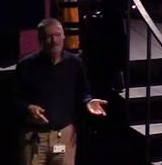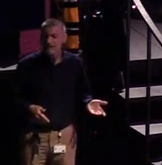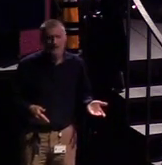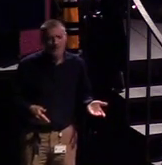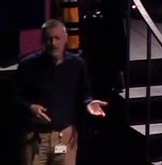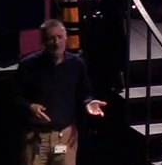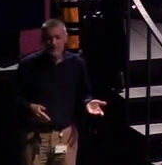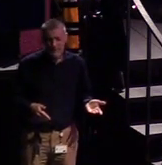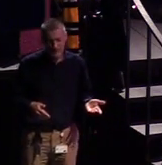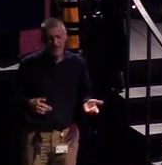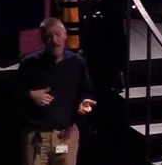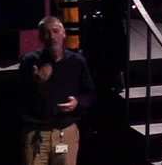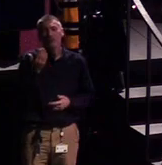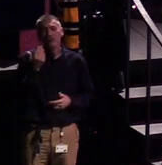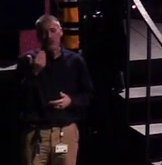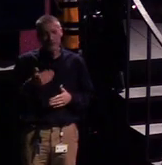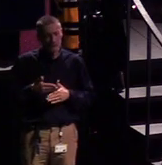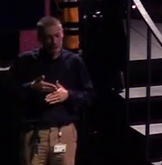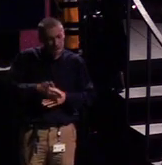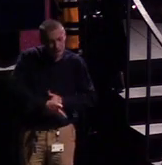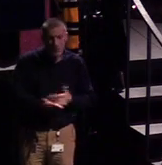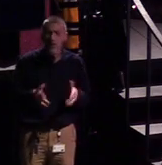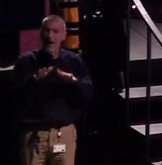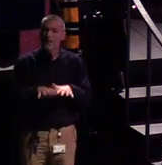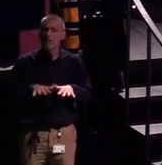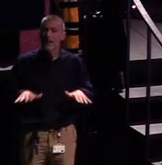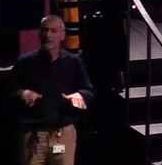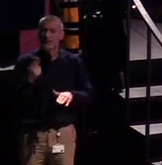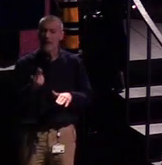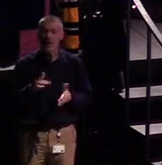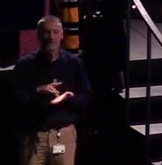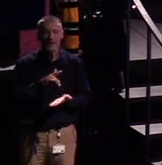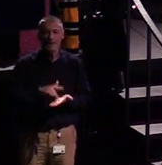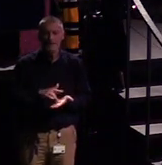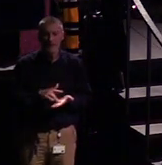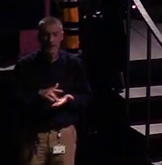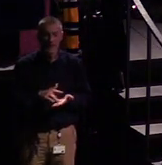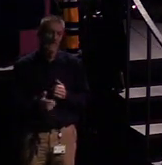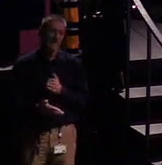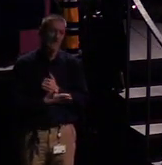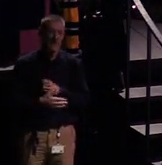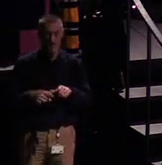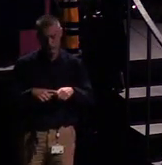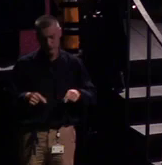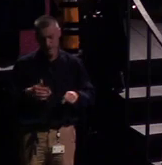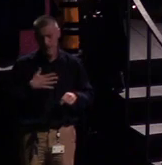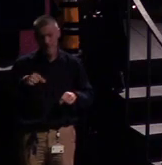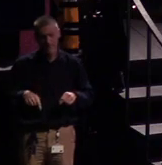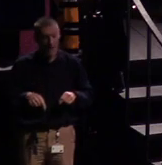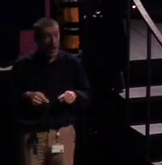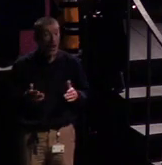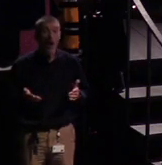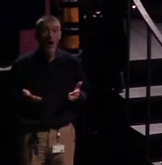where our most recent work at Battersea Arts Center comes in I love pizza breads a warmer